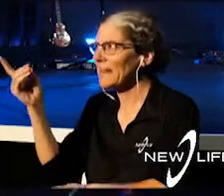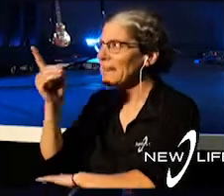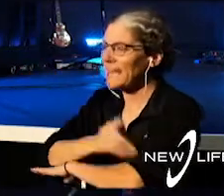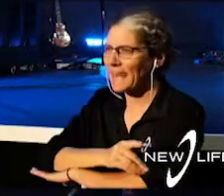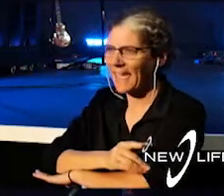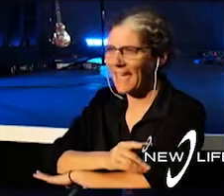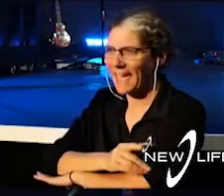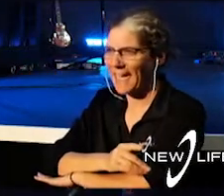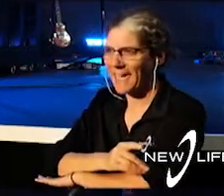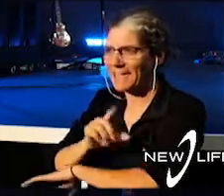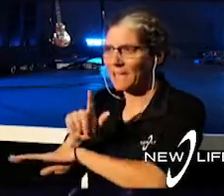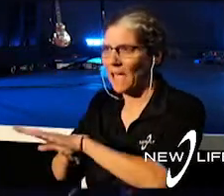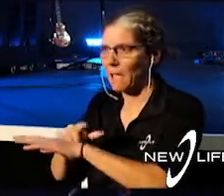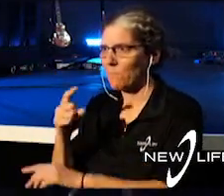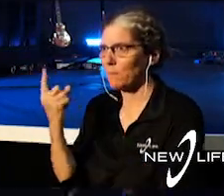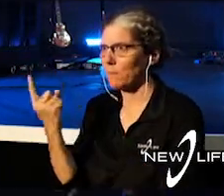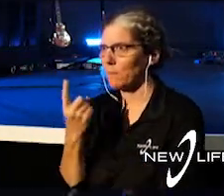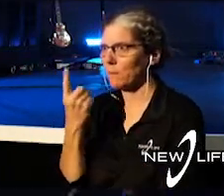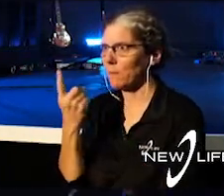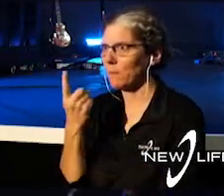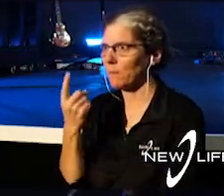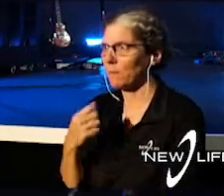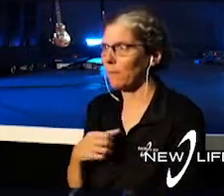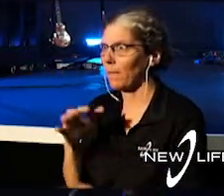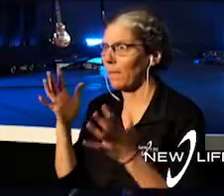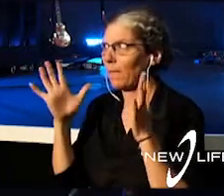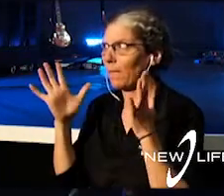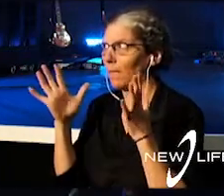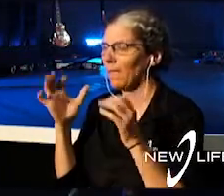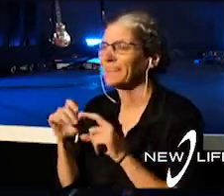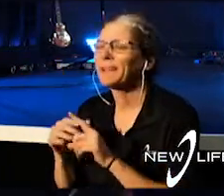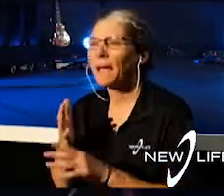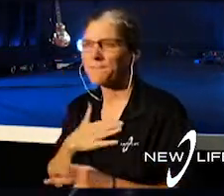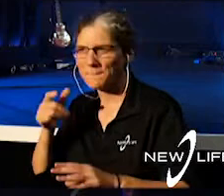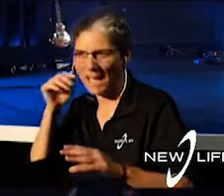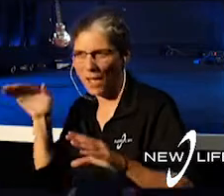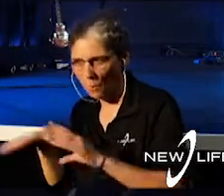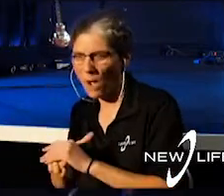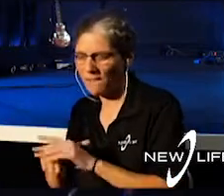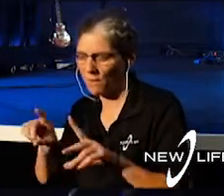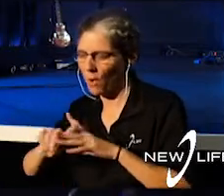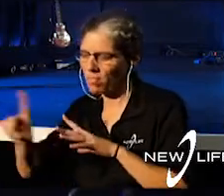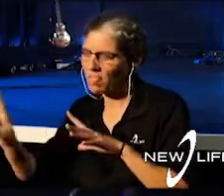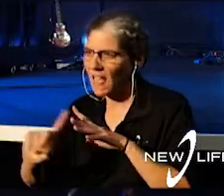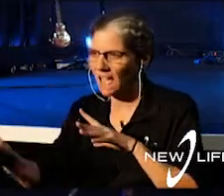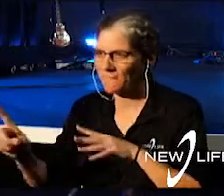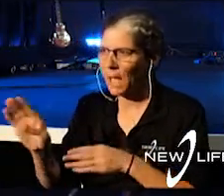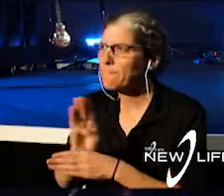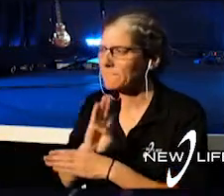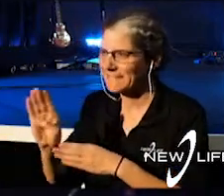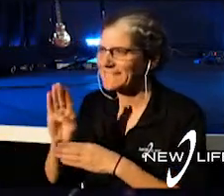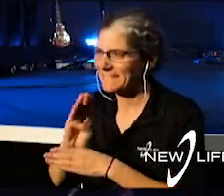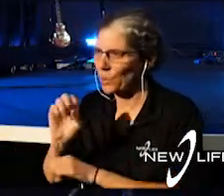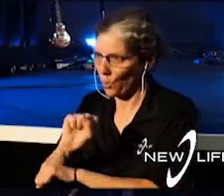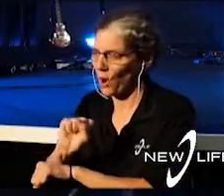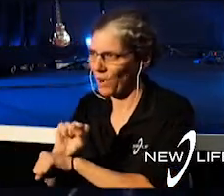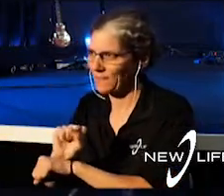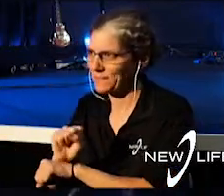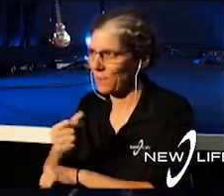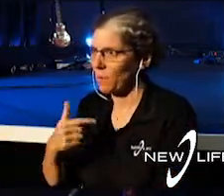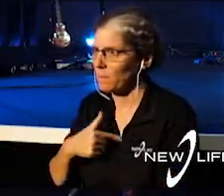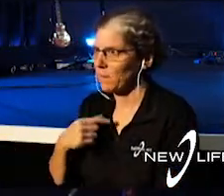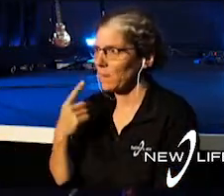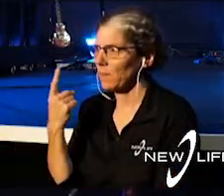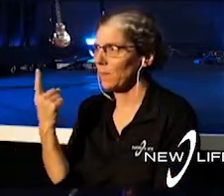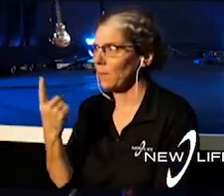myself. Yay! My wife went away on business travel, so I got all three kids, just me and them.